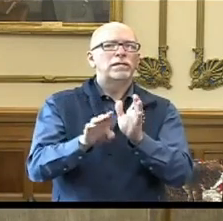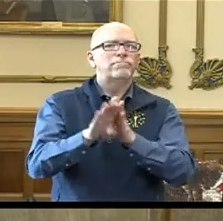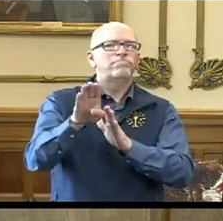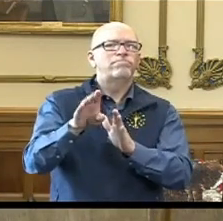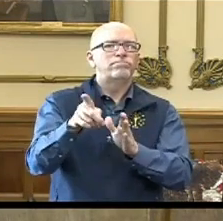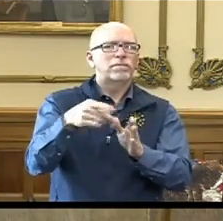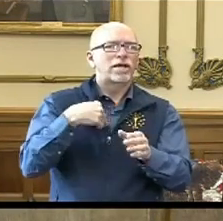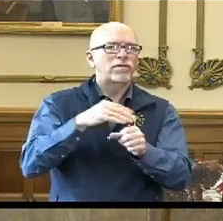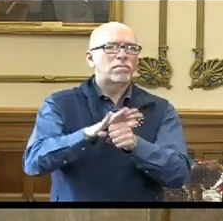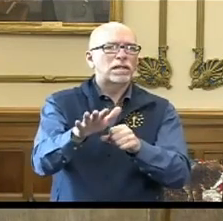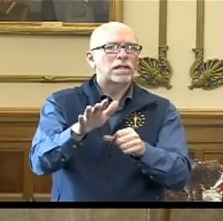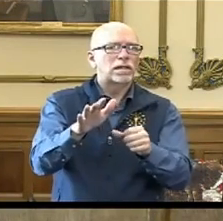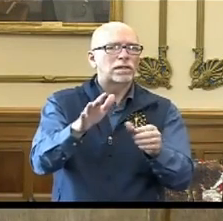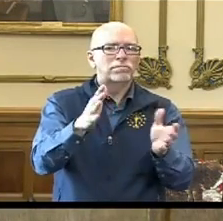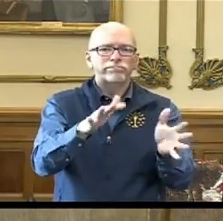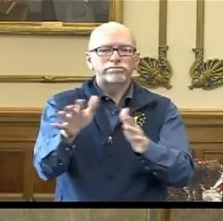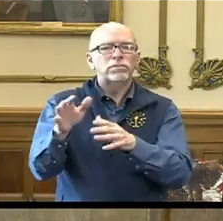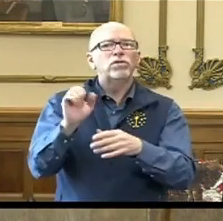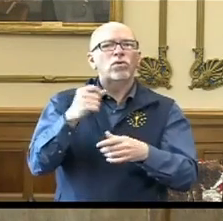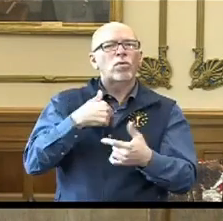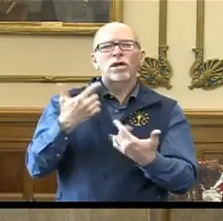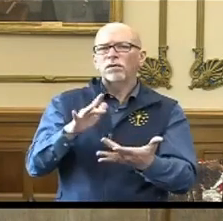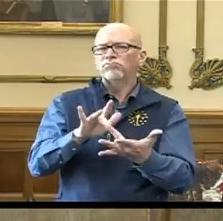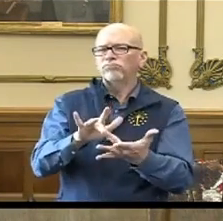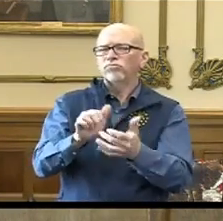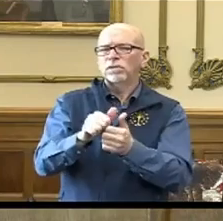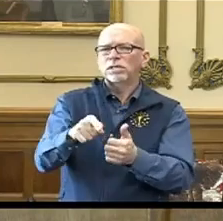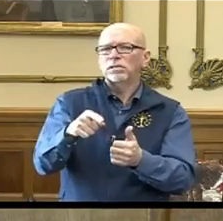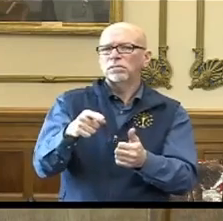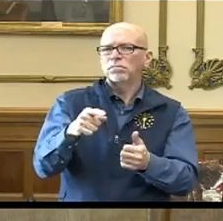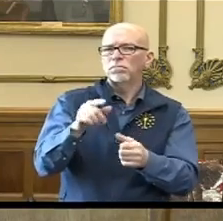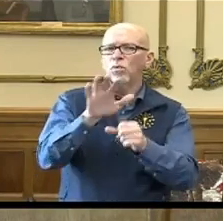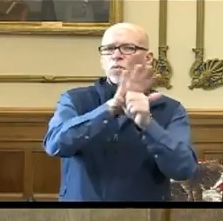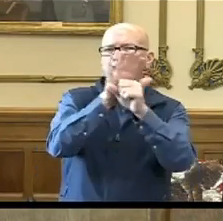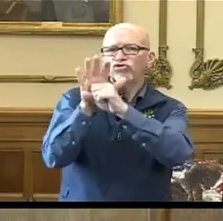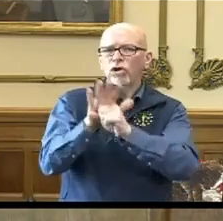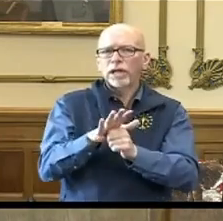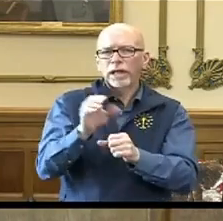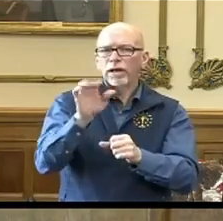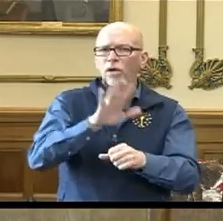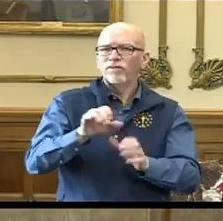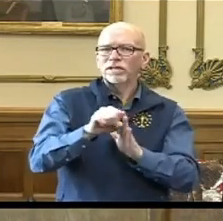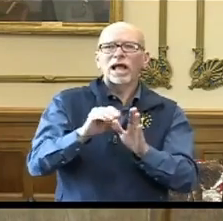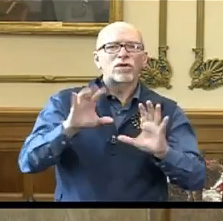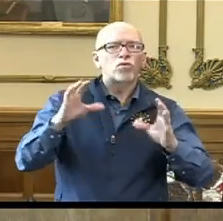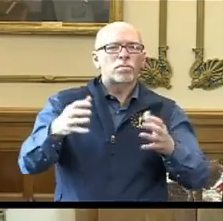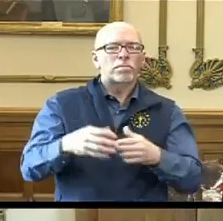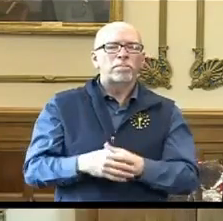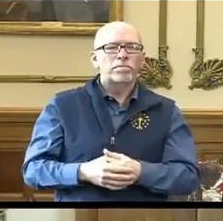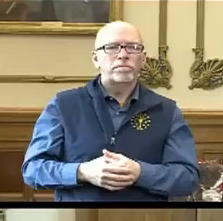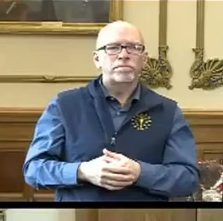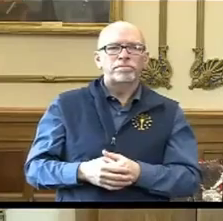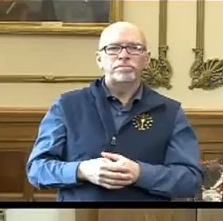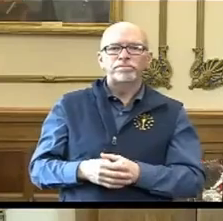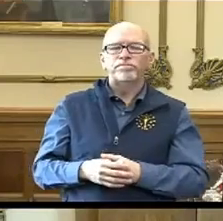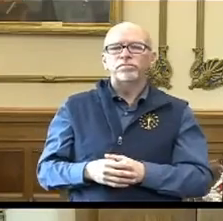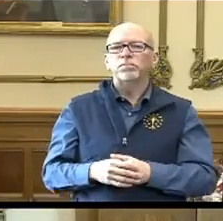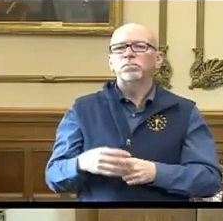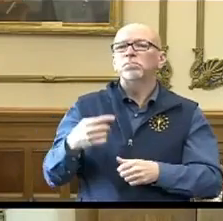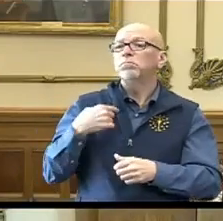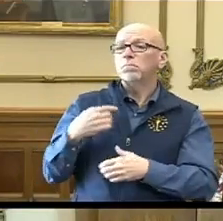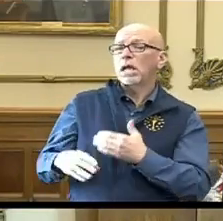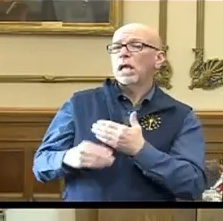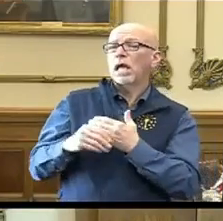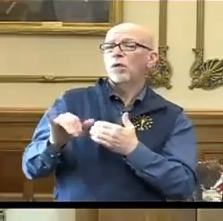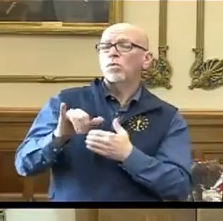beds. So we have been in very close contact with them regionally across the state and as a group. Yeah, and I'd just add that, Tom, a